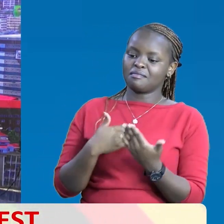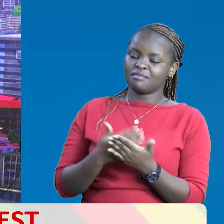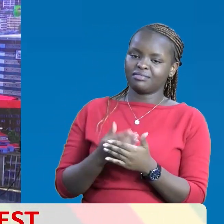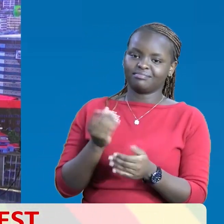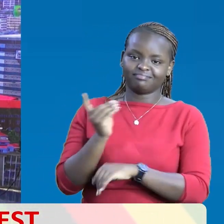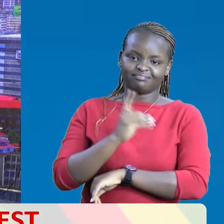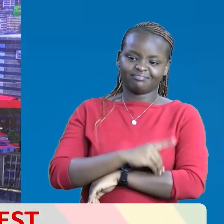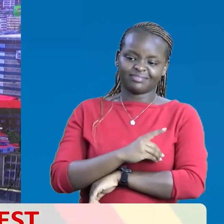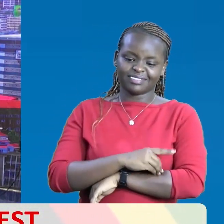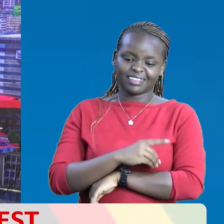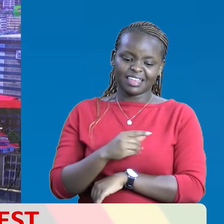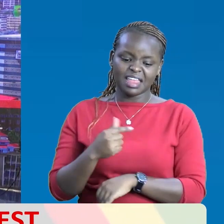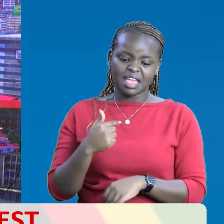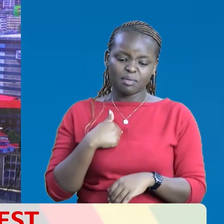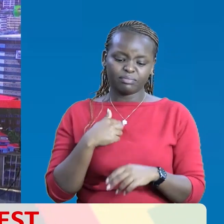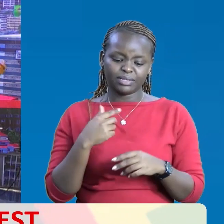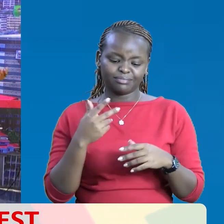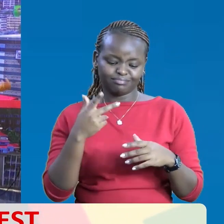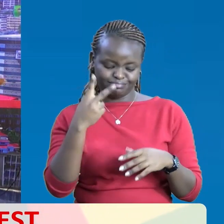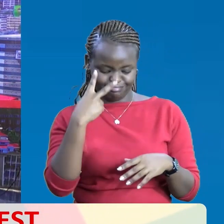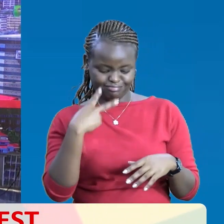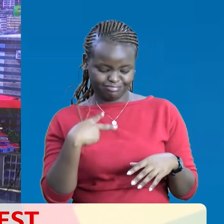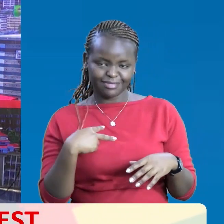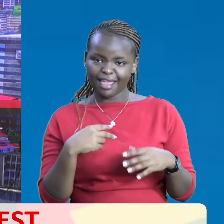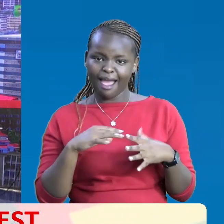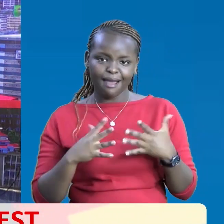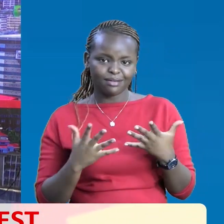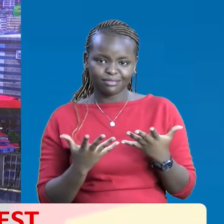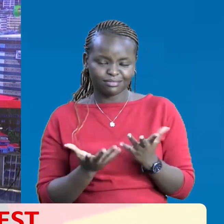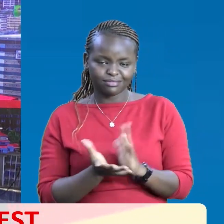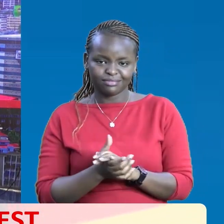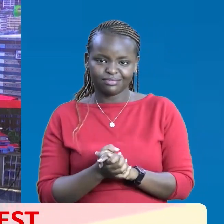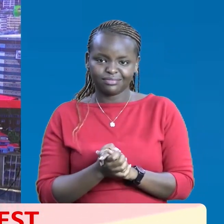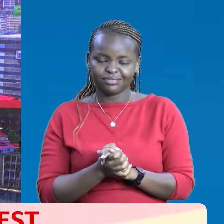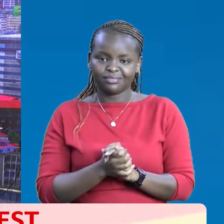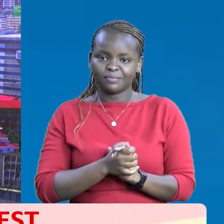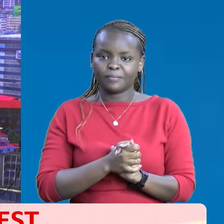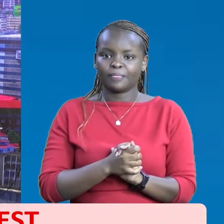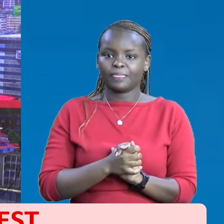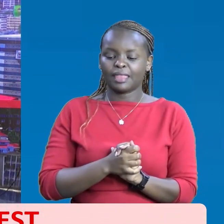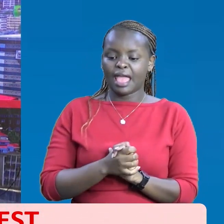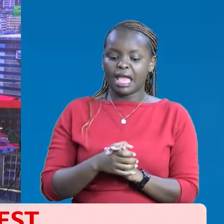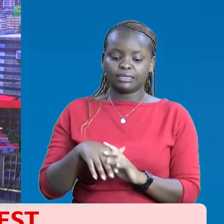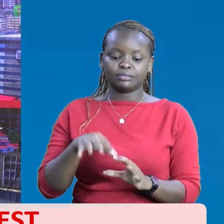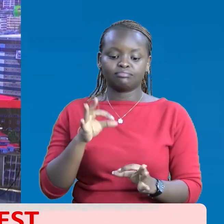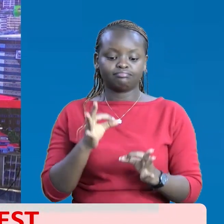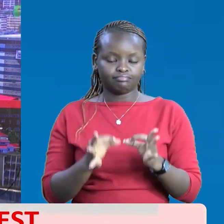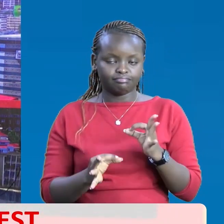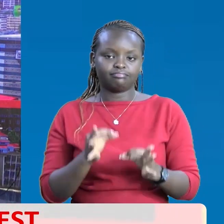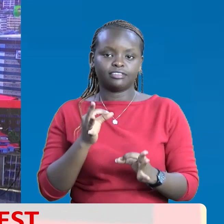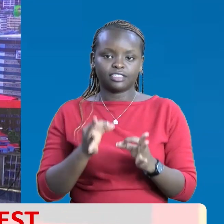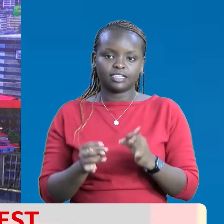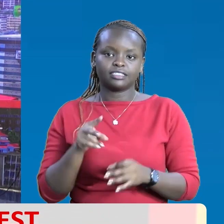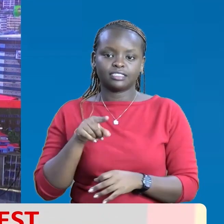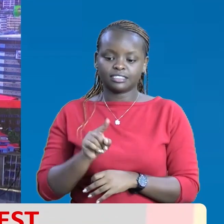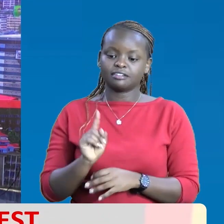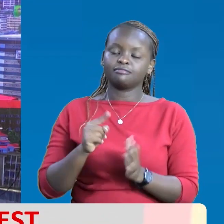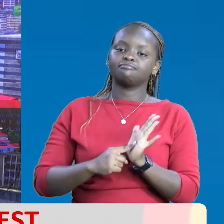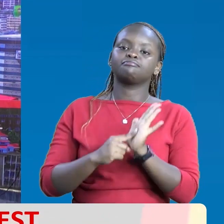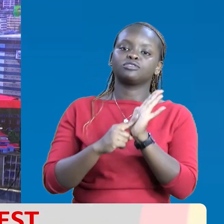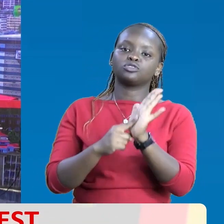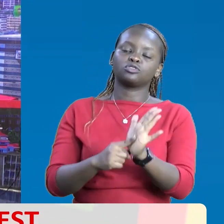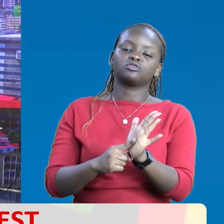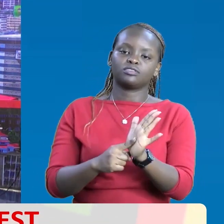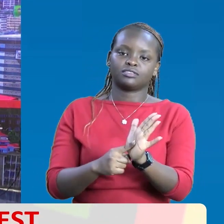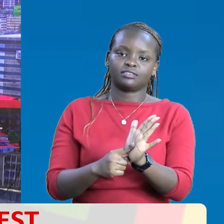nimepiga luku na kapoa hata kweli. Wewe mwenyewe kwanza ujitambue hata before. Unajua? When you start judging yourself it portrays